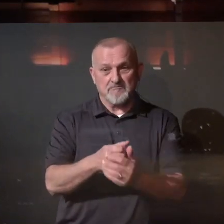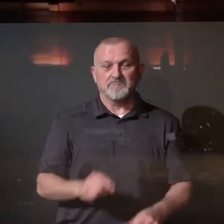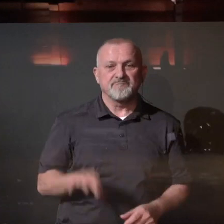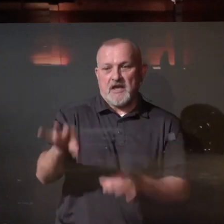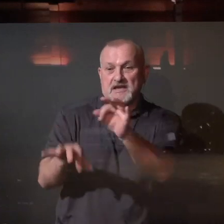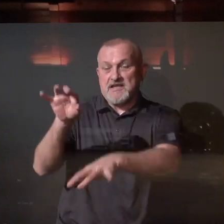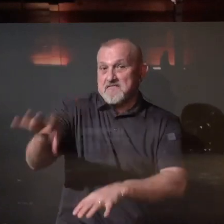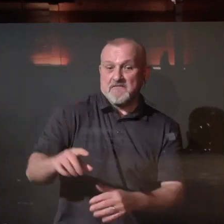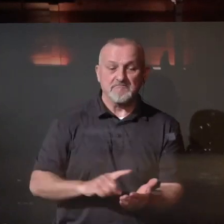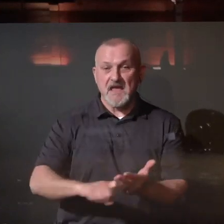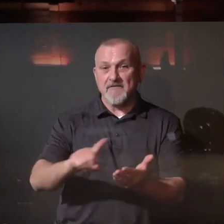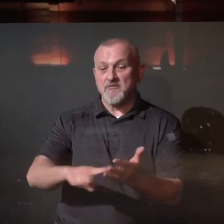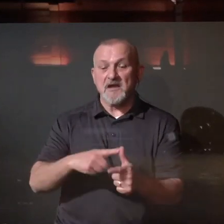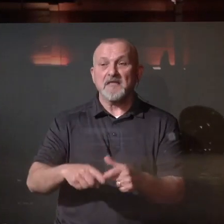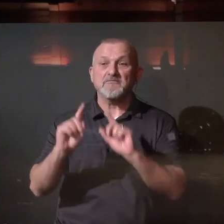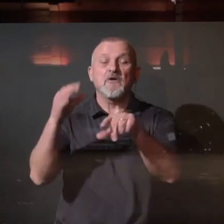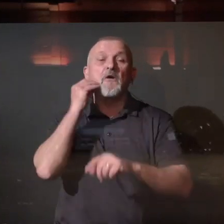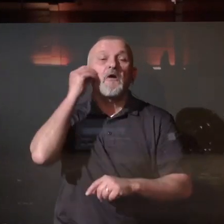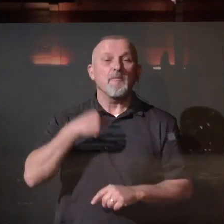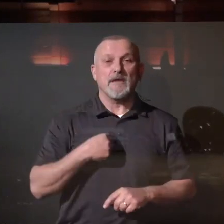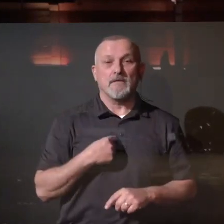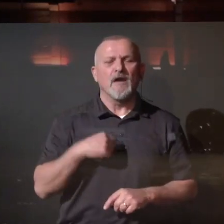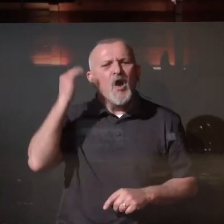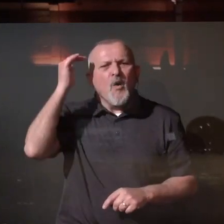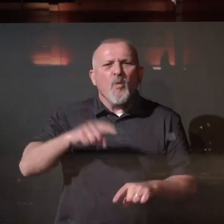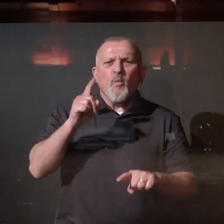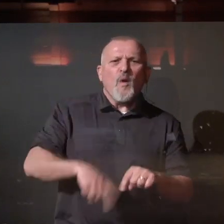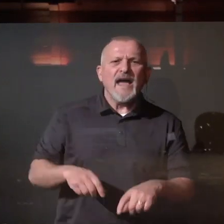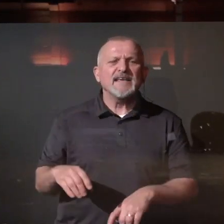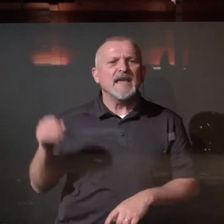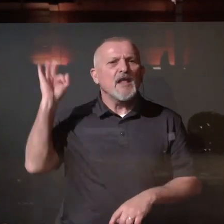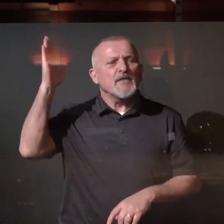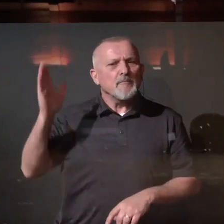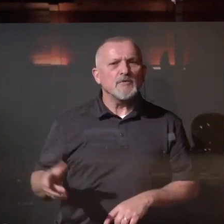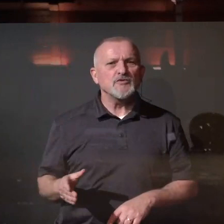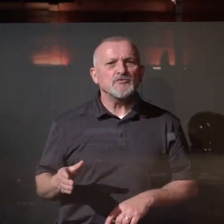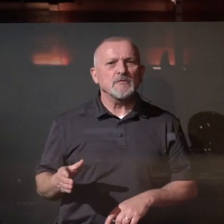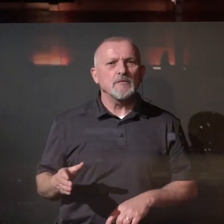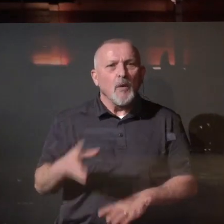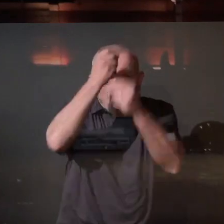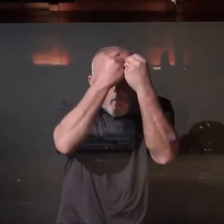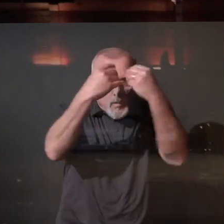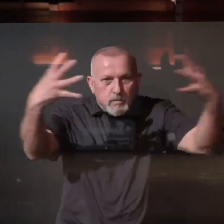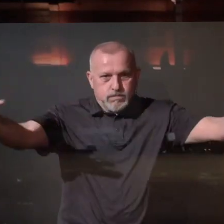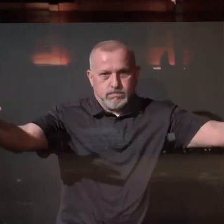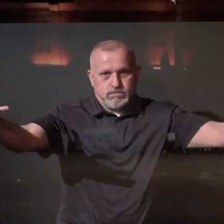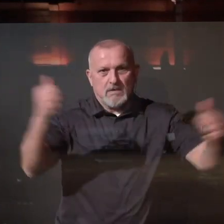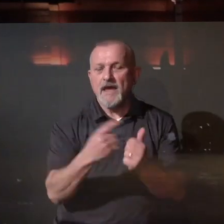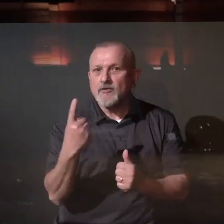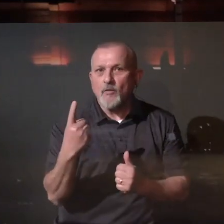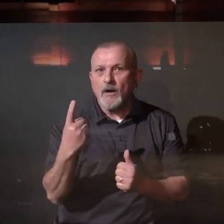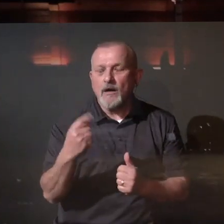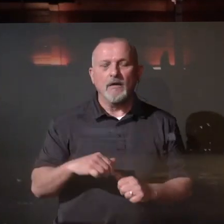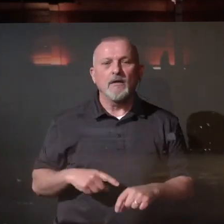week? Why can't the preacher just tell people? Why can't I support the preacher when he embraces the word